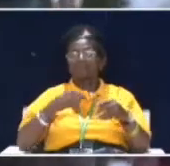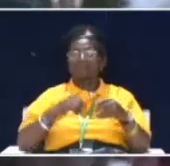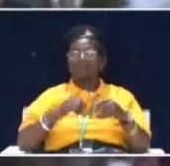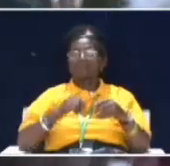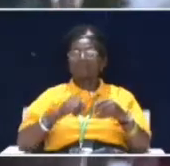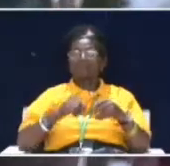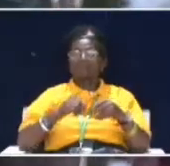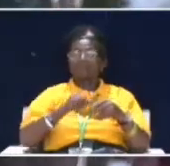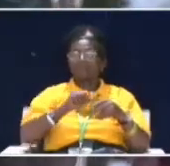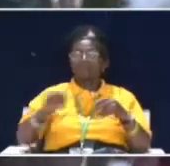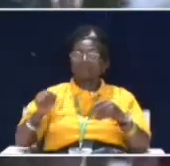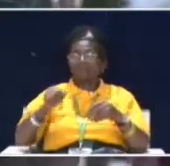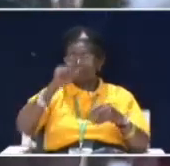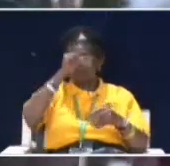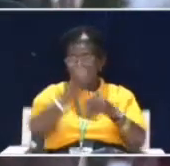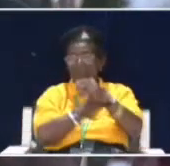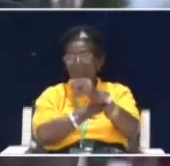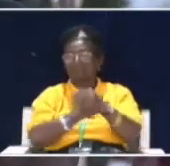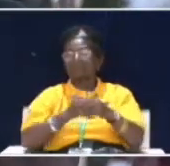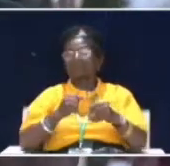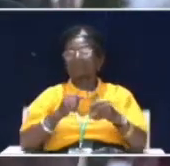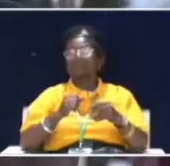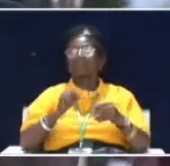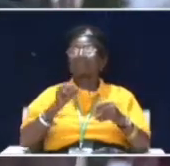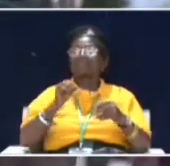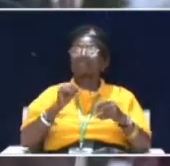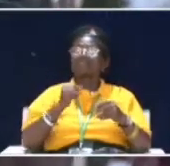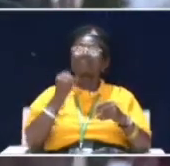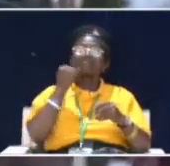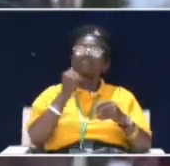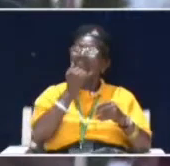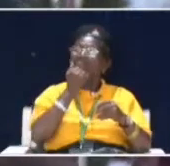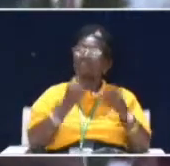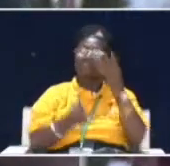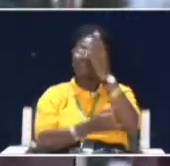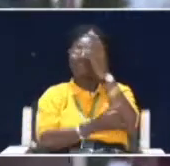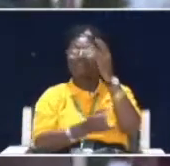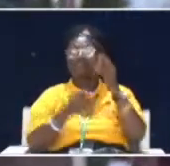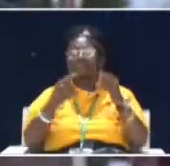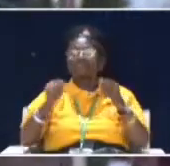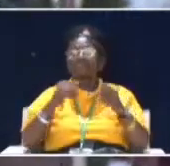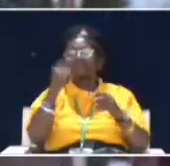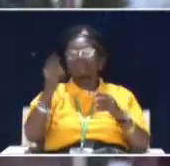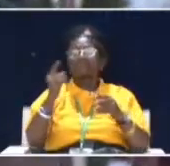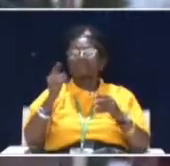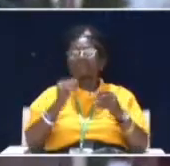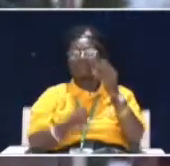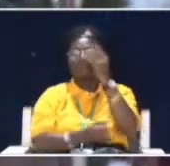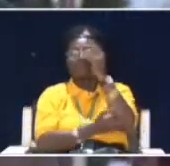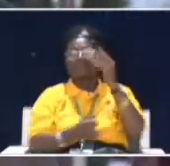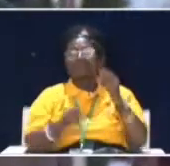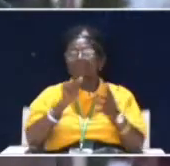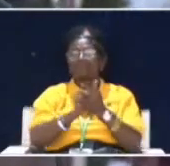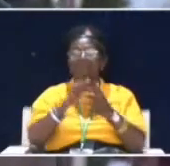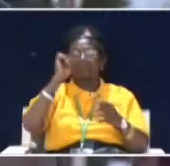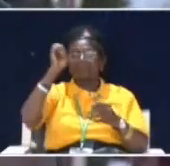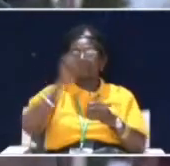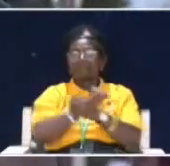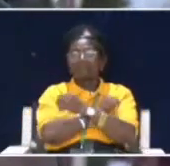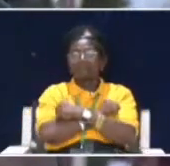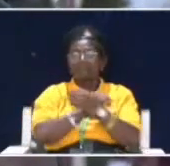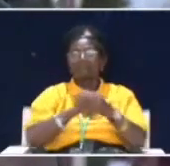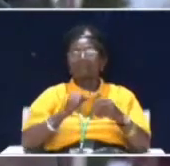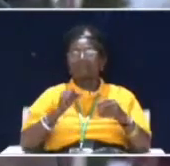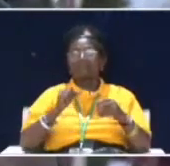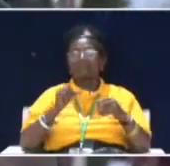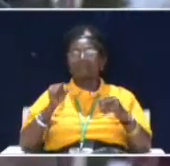his son Isaac, the only son Isaac that he loves. Wi pe ko fun mi ni omo re kan soso